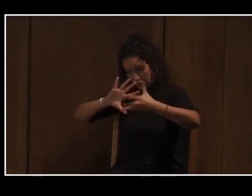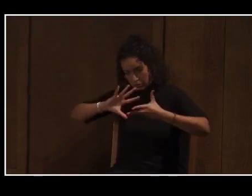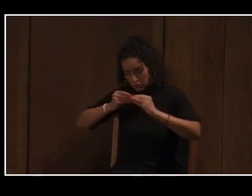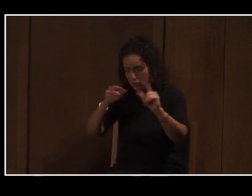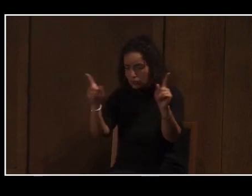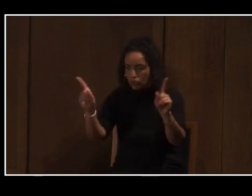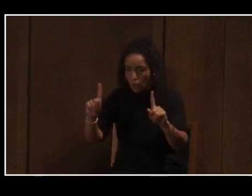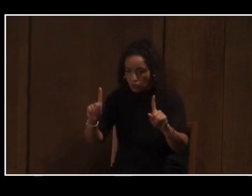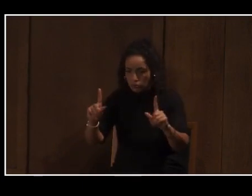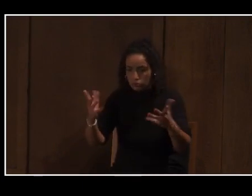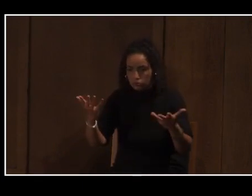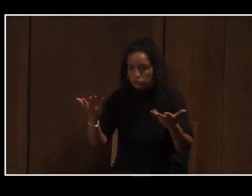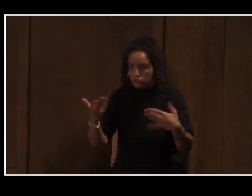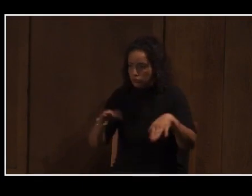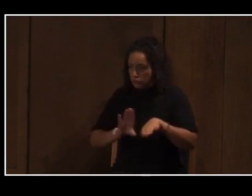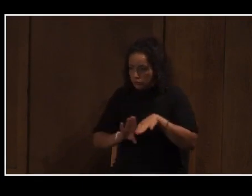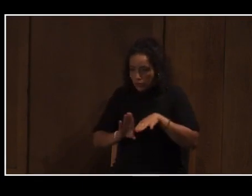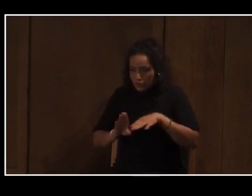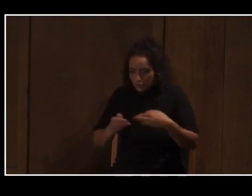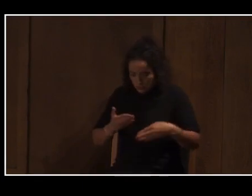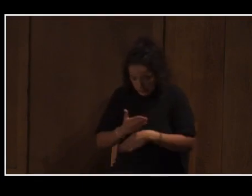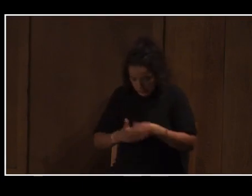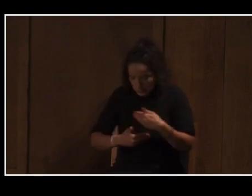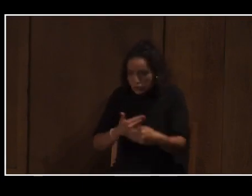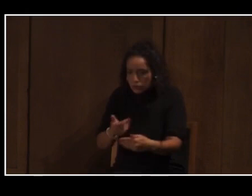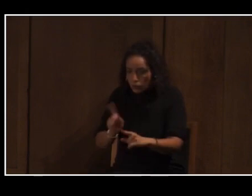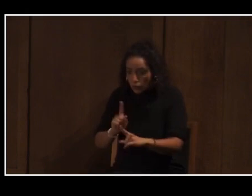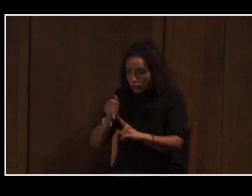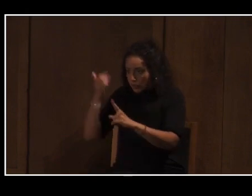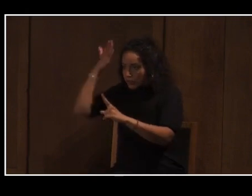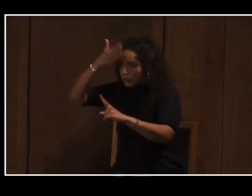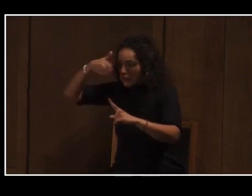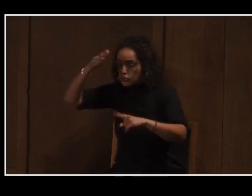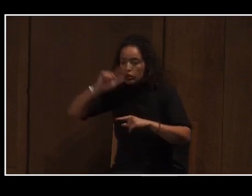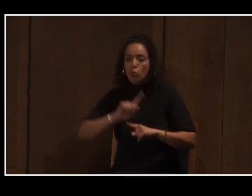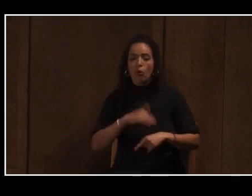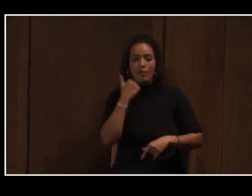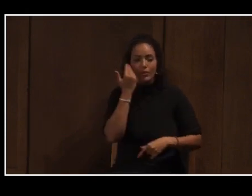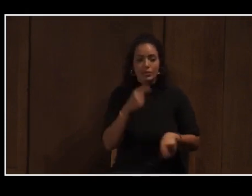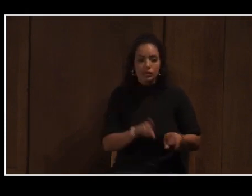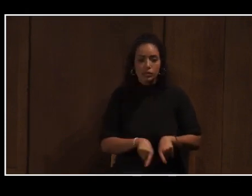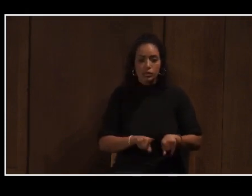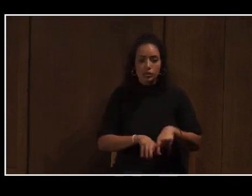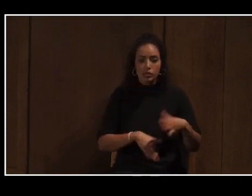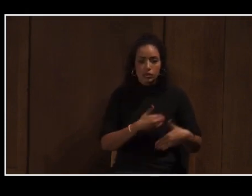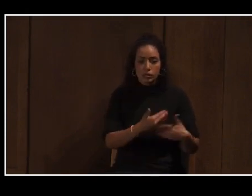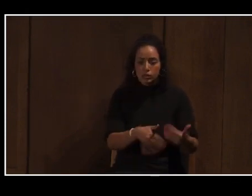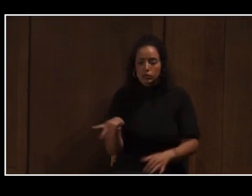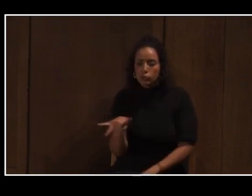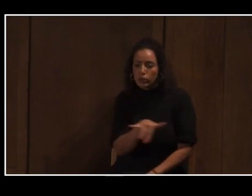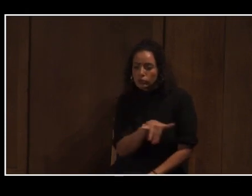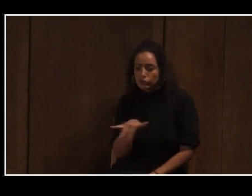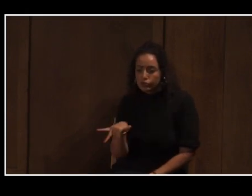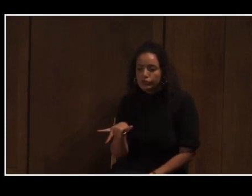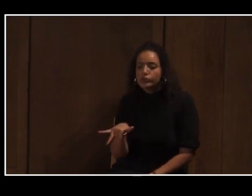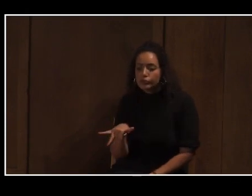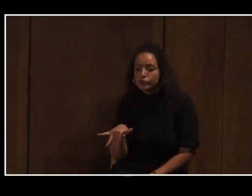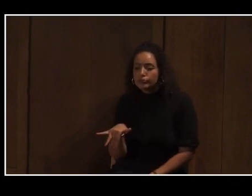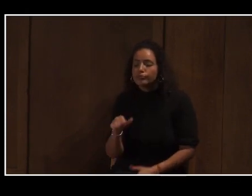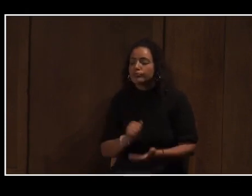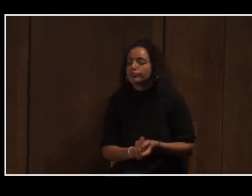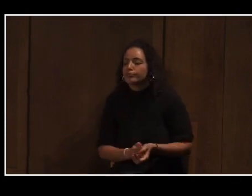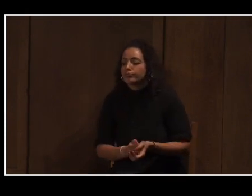practice? Is it business as usual, or is it our imagination? Arundhati Roy opens her book Azadi with a quote from